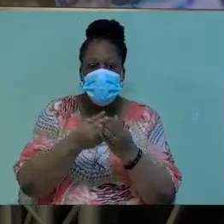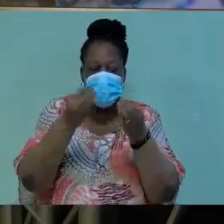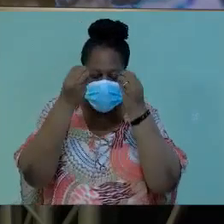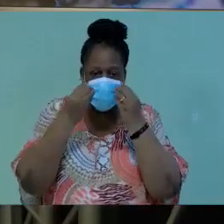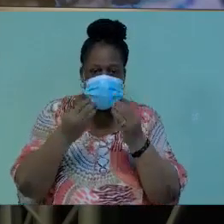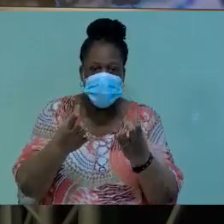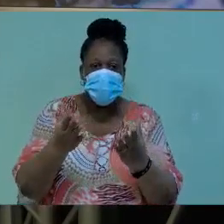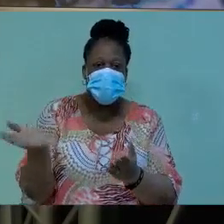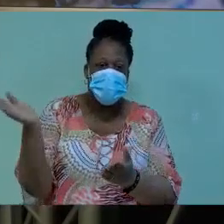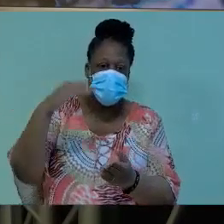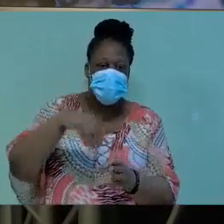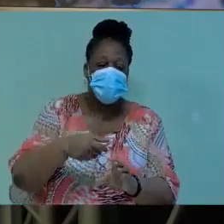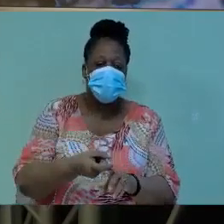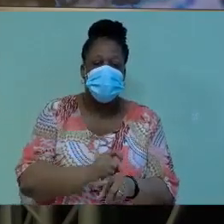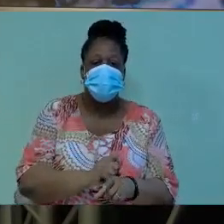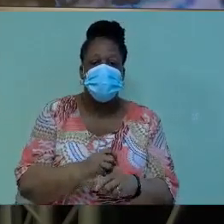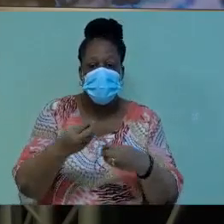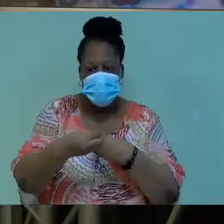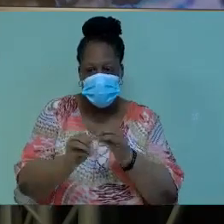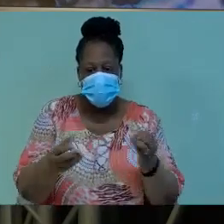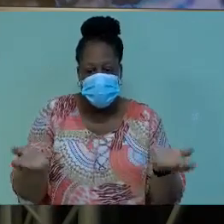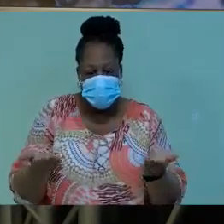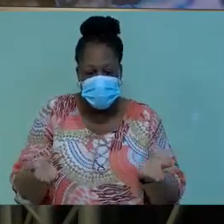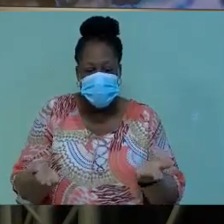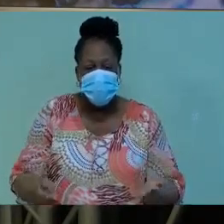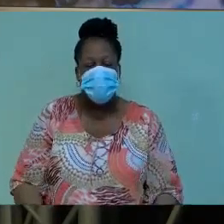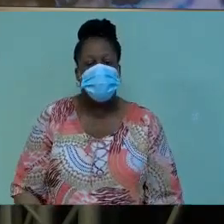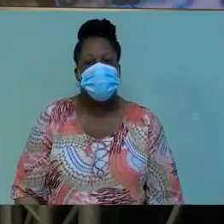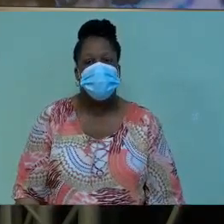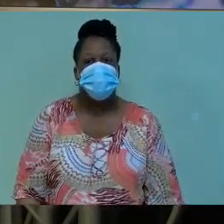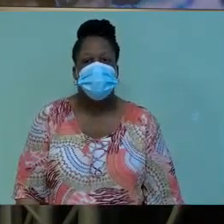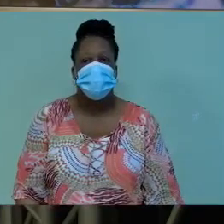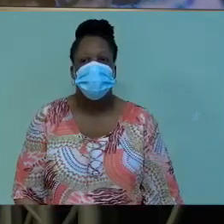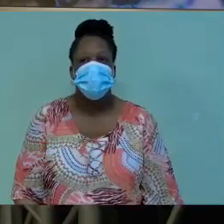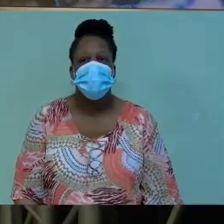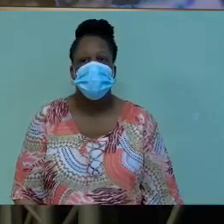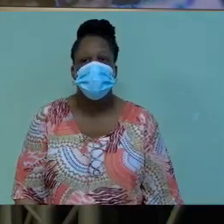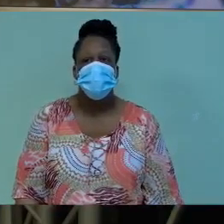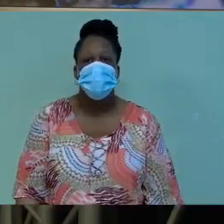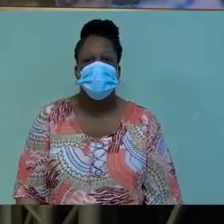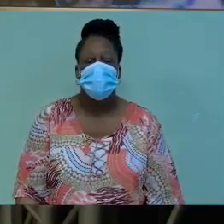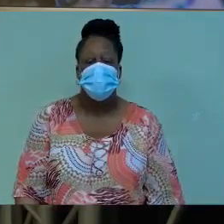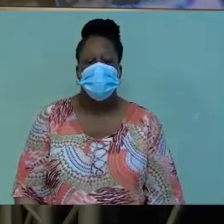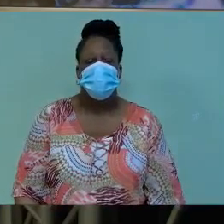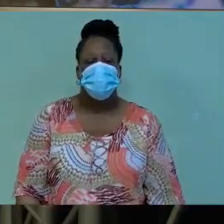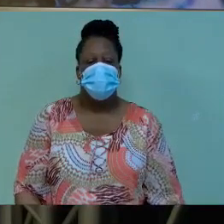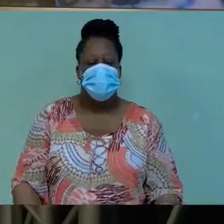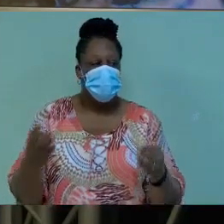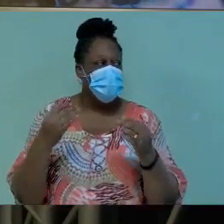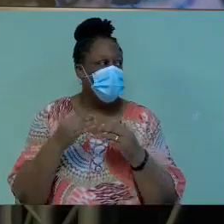Health. As it relates to our response and support of the Ministry of Health,